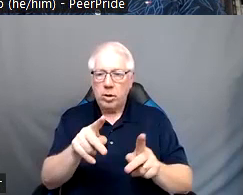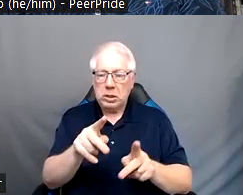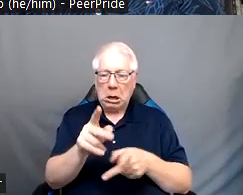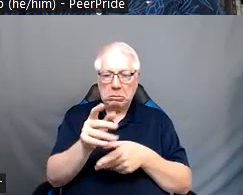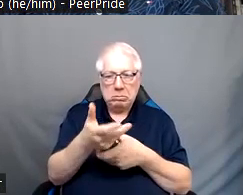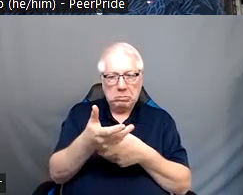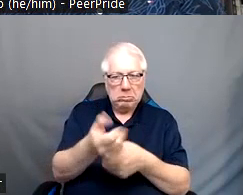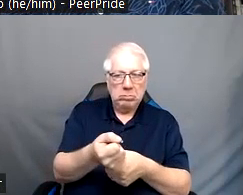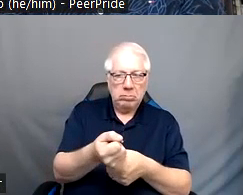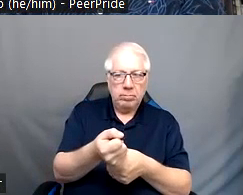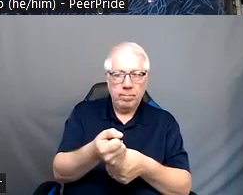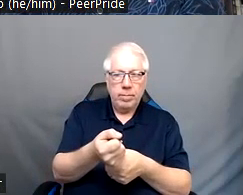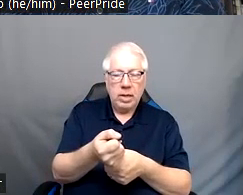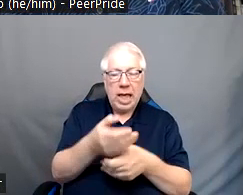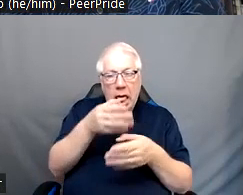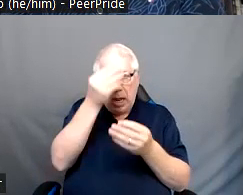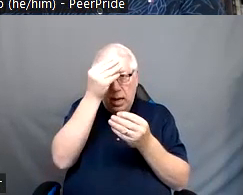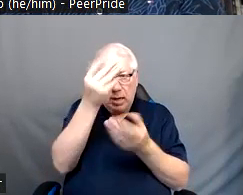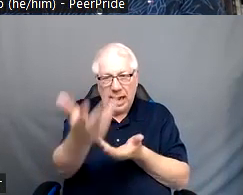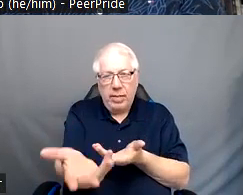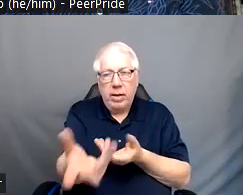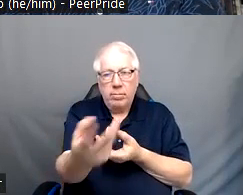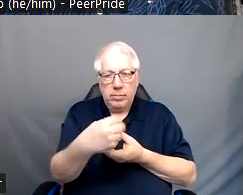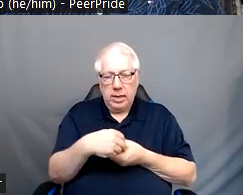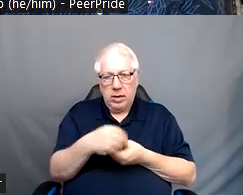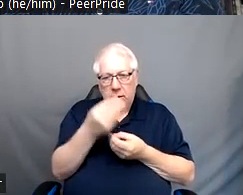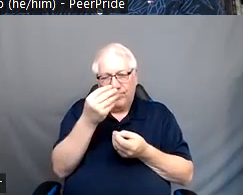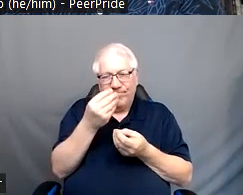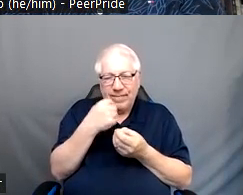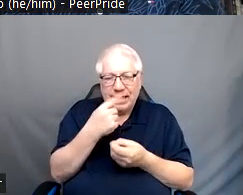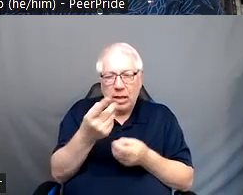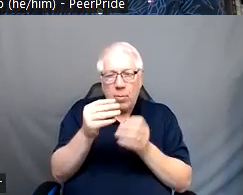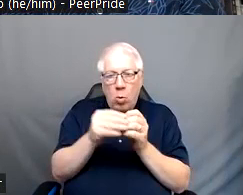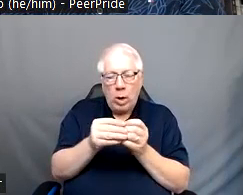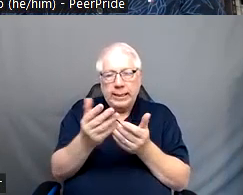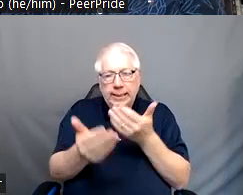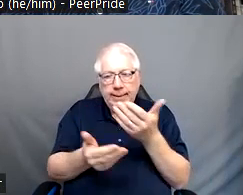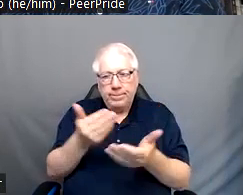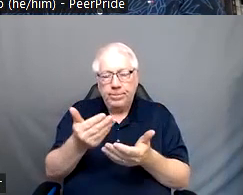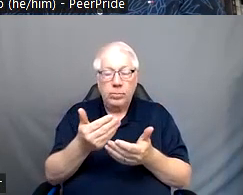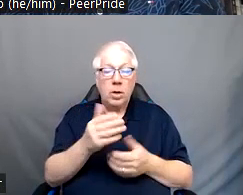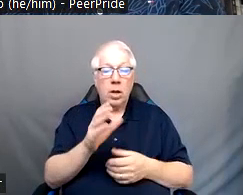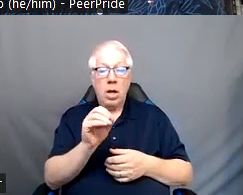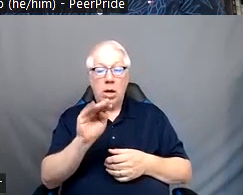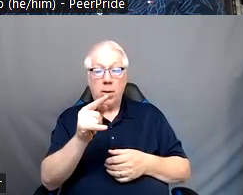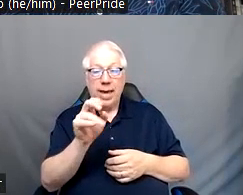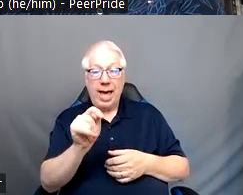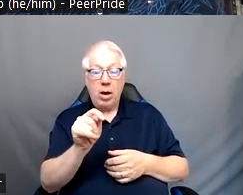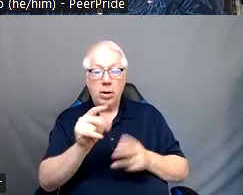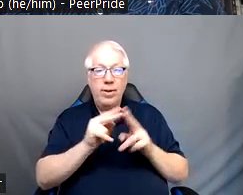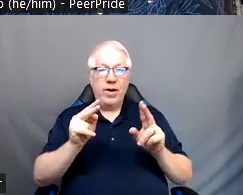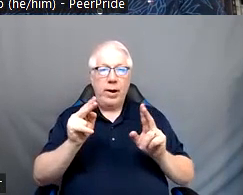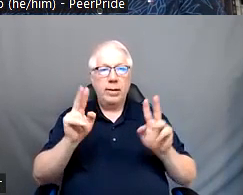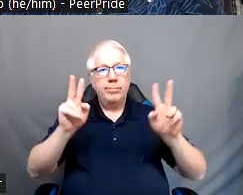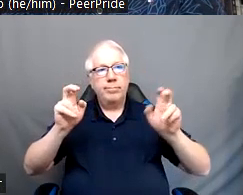be in that place, that letting them in to know more about their identity. I think coming out can be very, very performative and